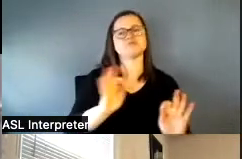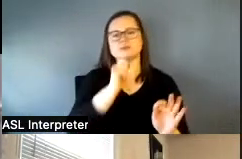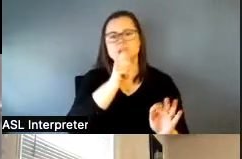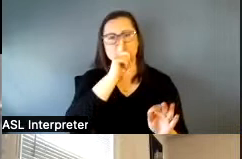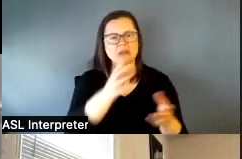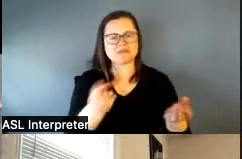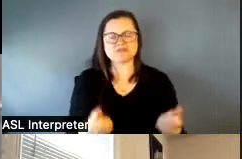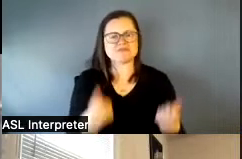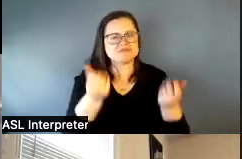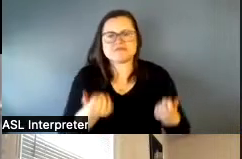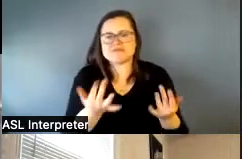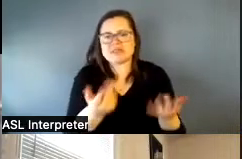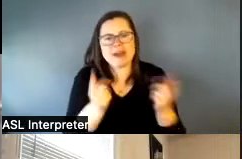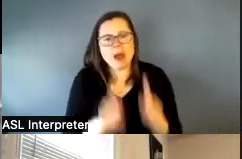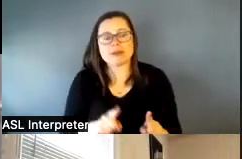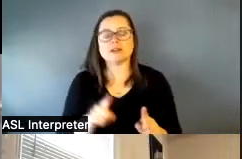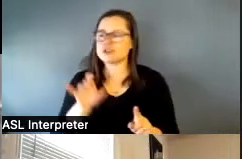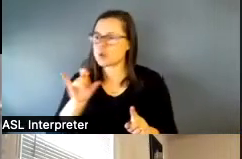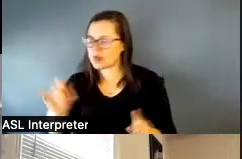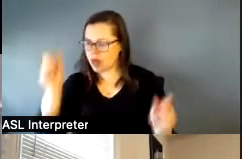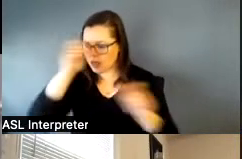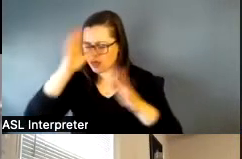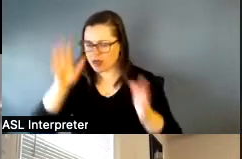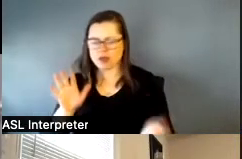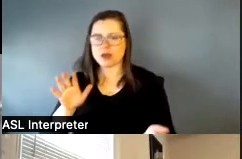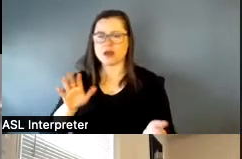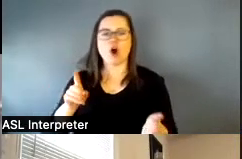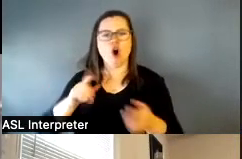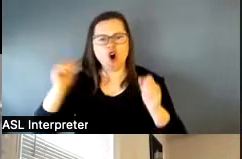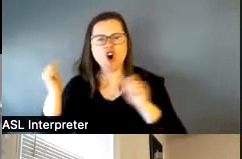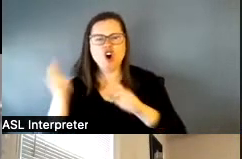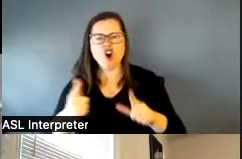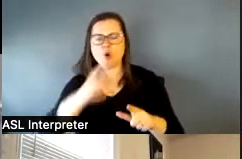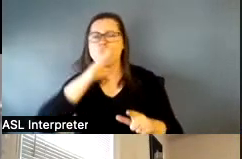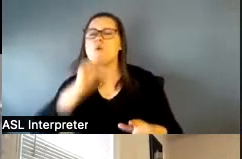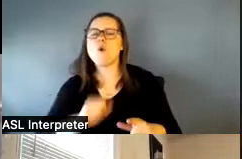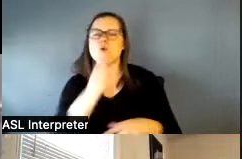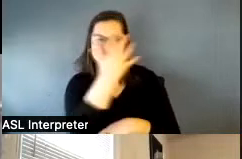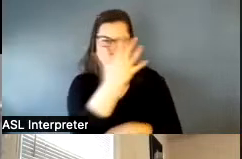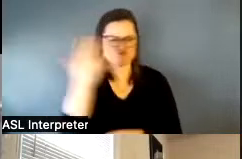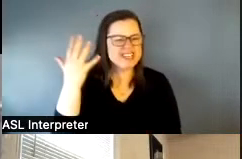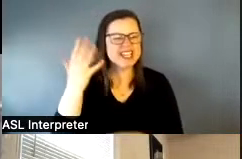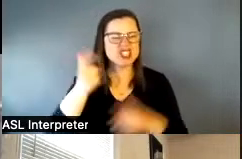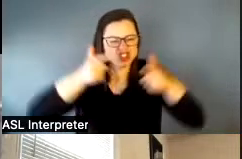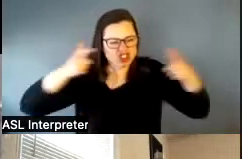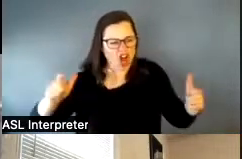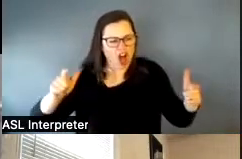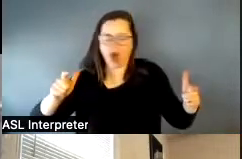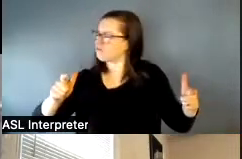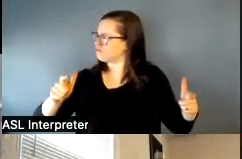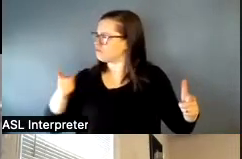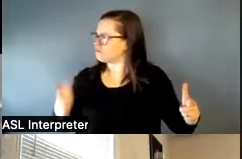this idea of 100% old growth, gigantic tree forests. Those were the two